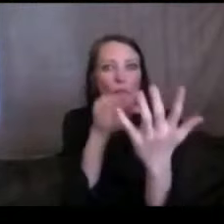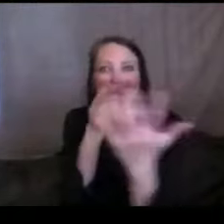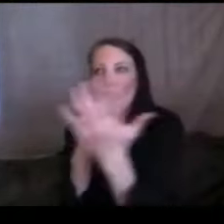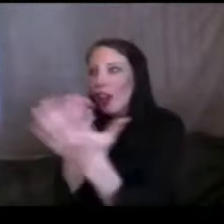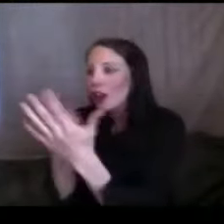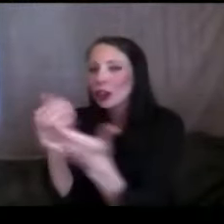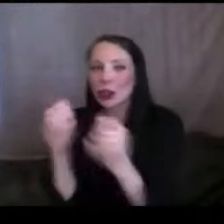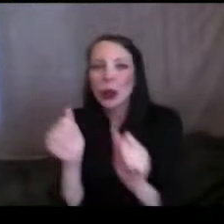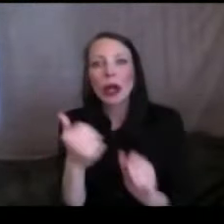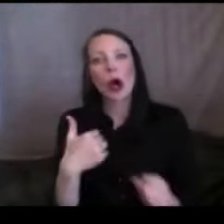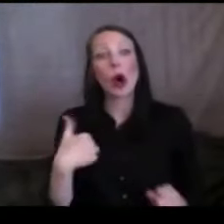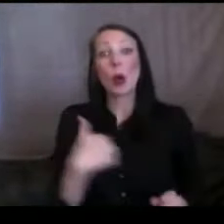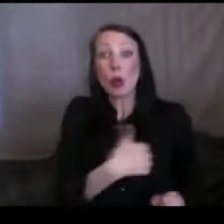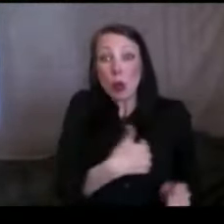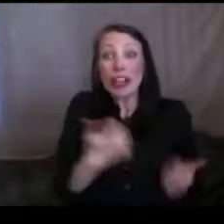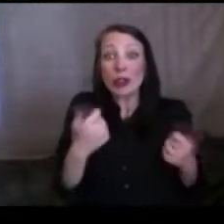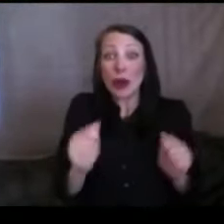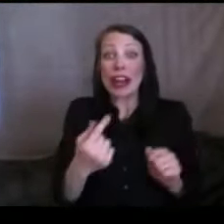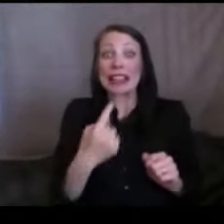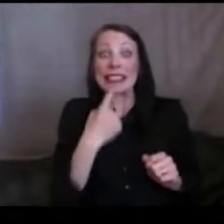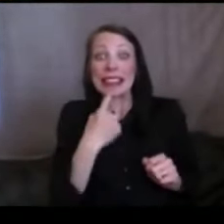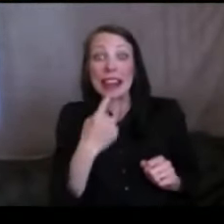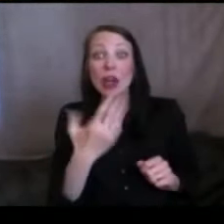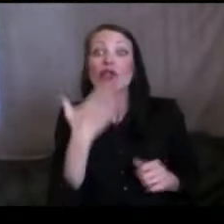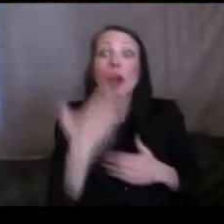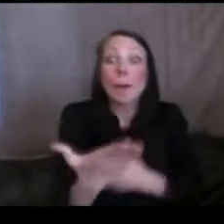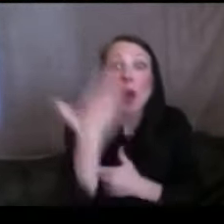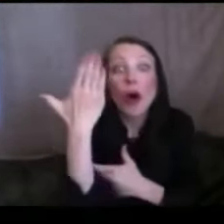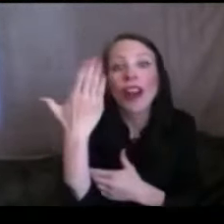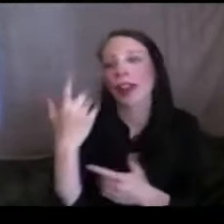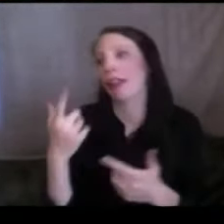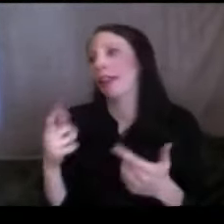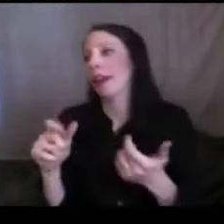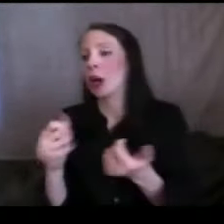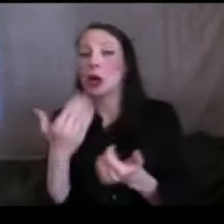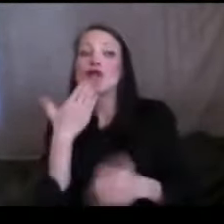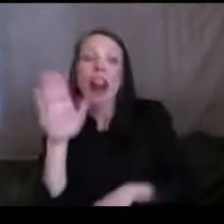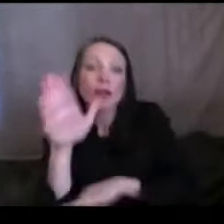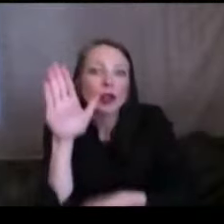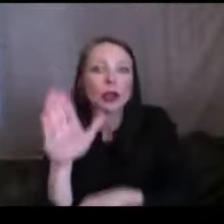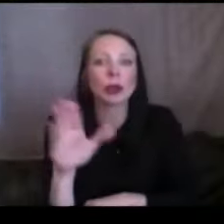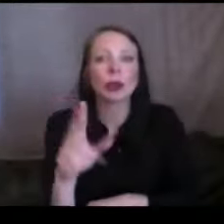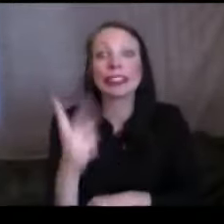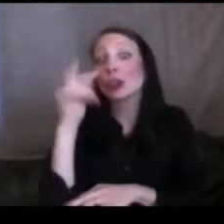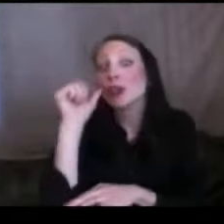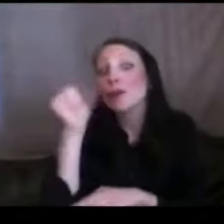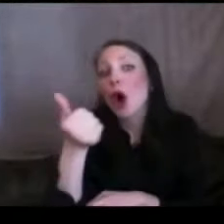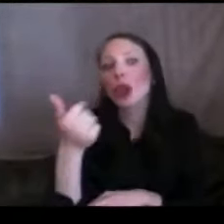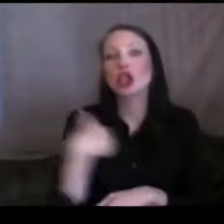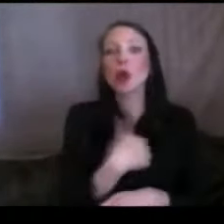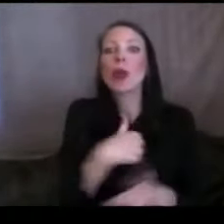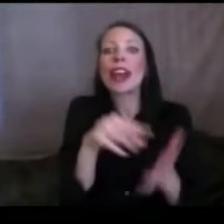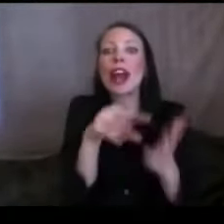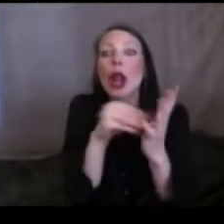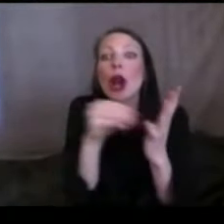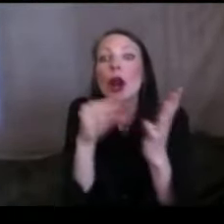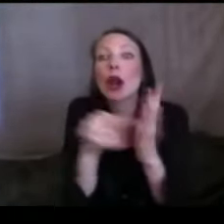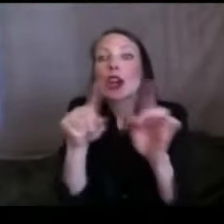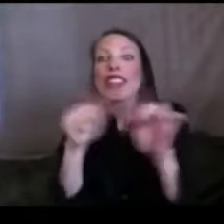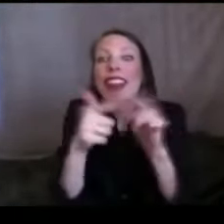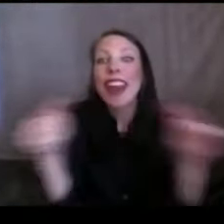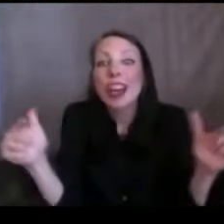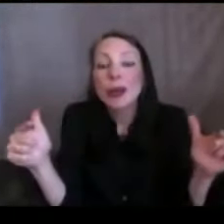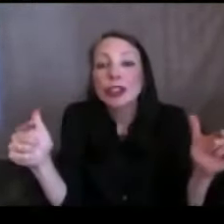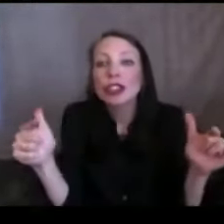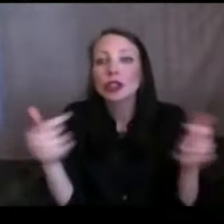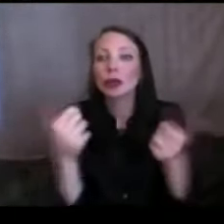good afternoon, good night, see you tomorrow. Some of the defects in the line and things like that. So there's appreciation both